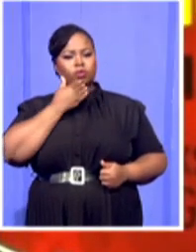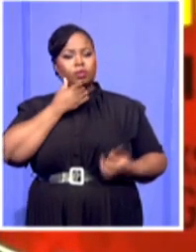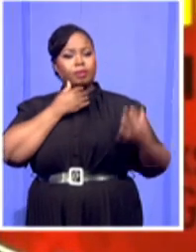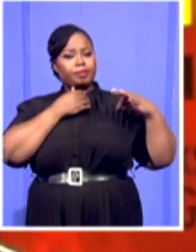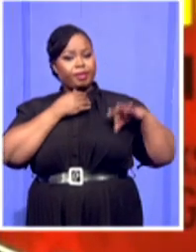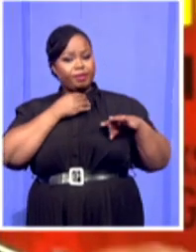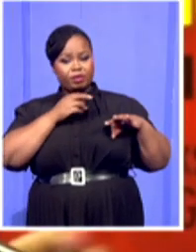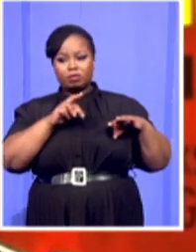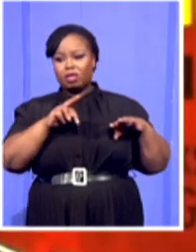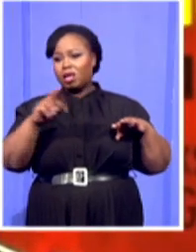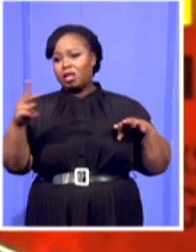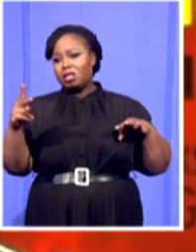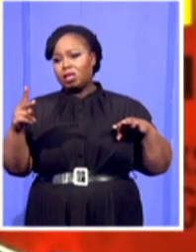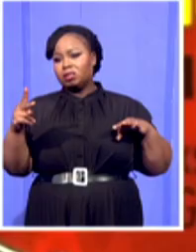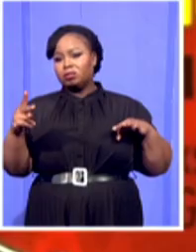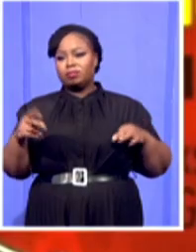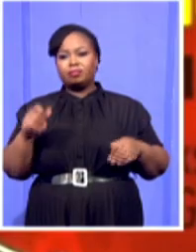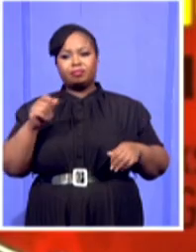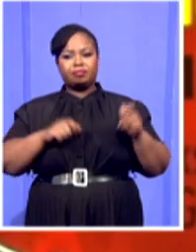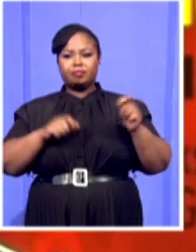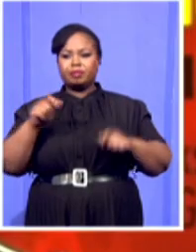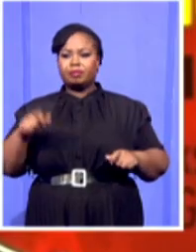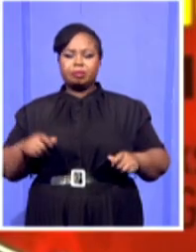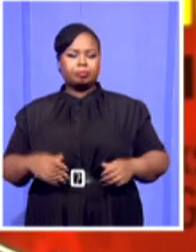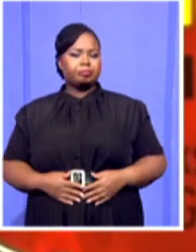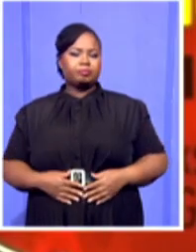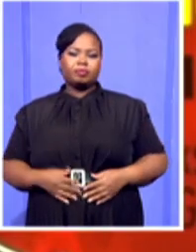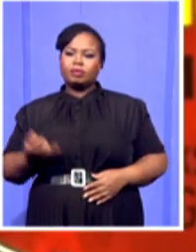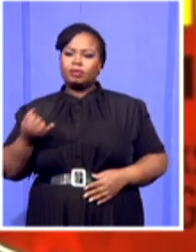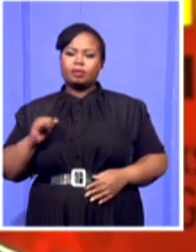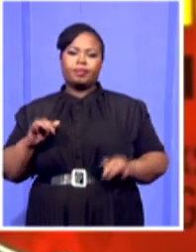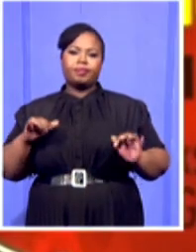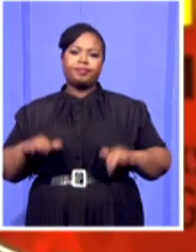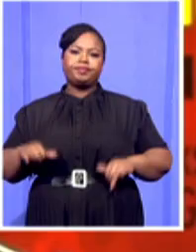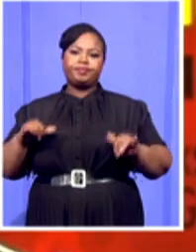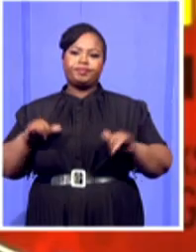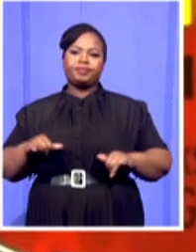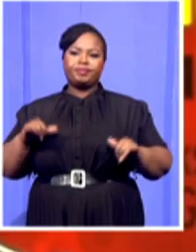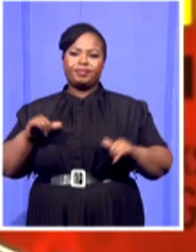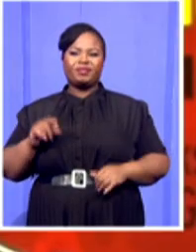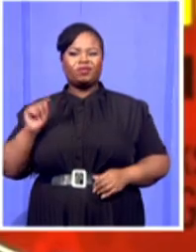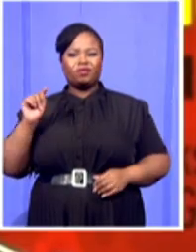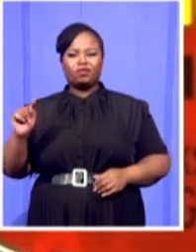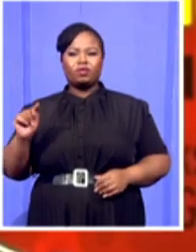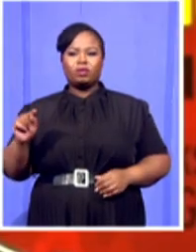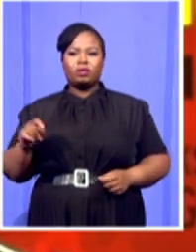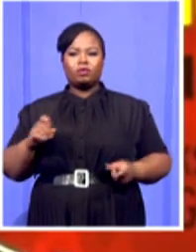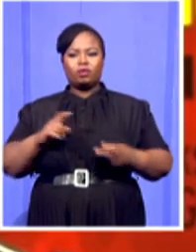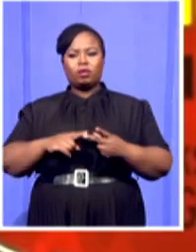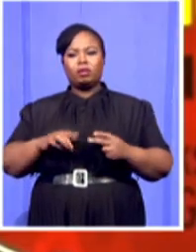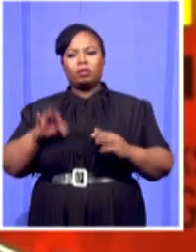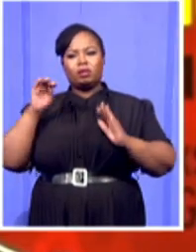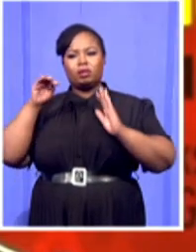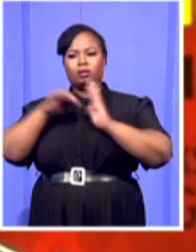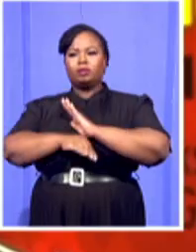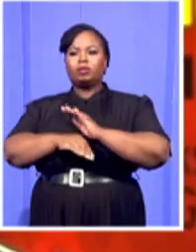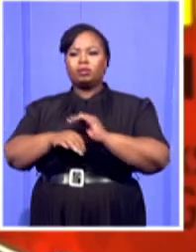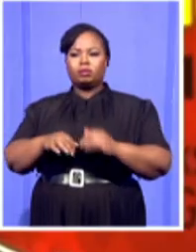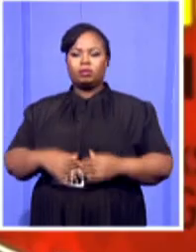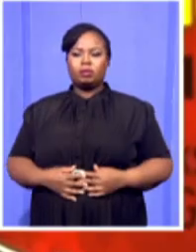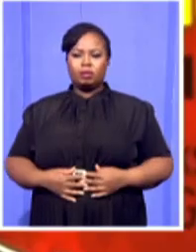rest of the masses will still be waiting under the table for the crumbs that will fall on top of the